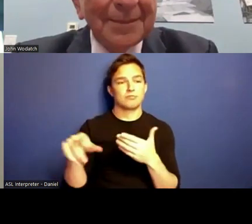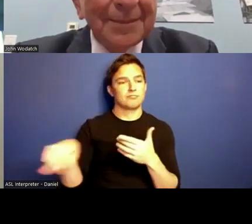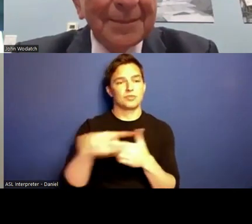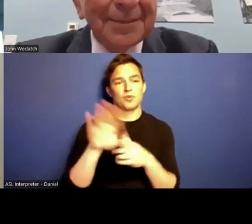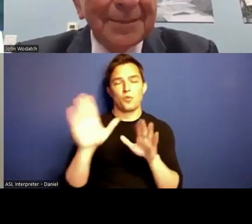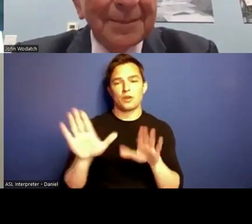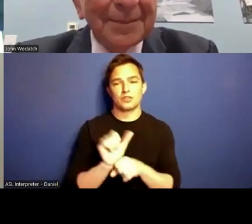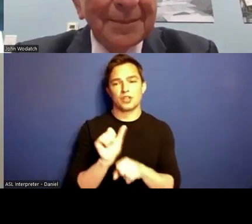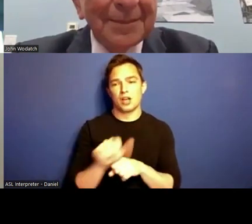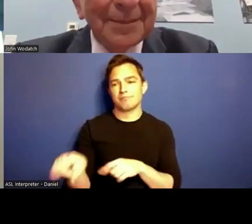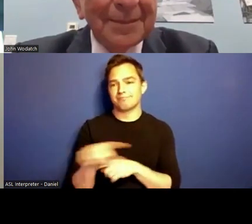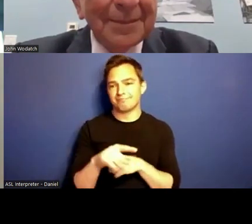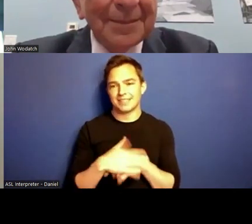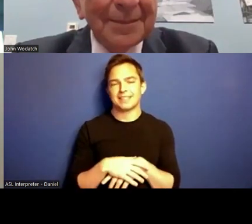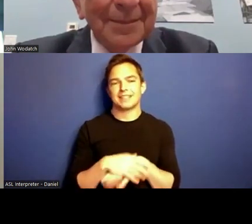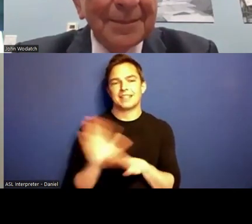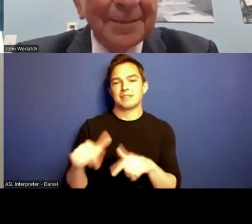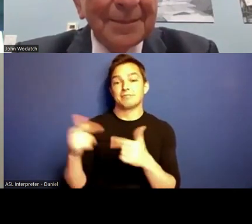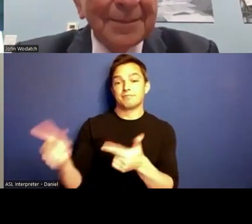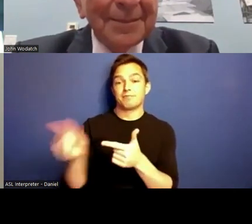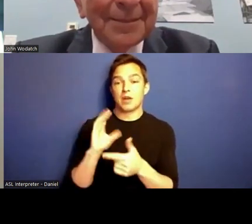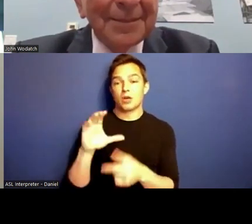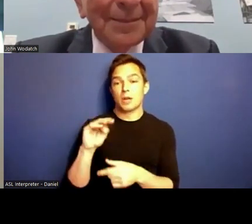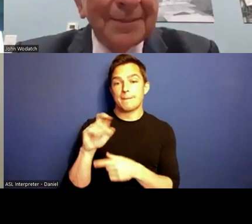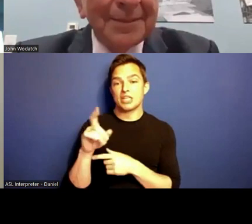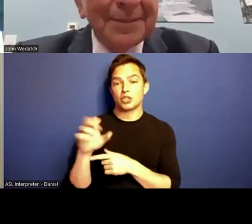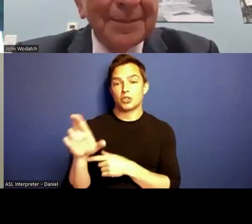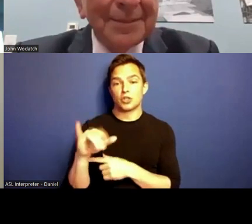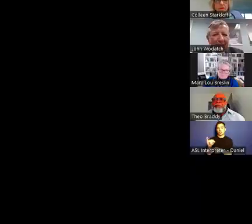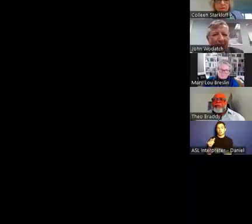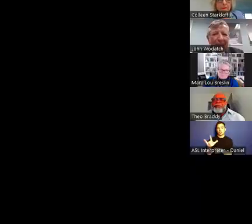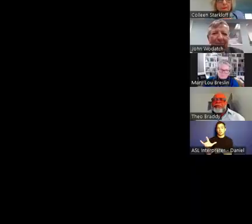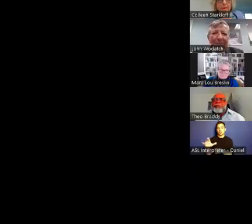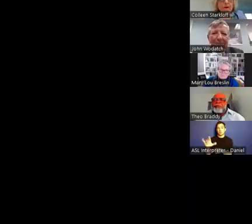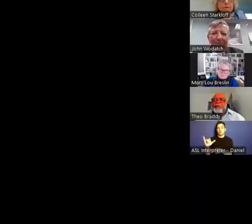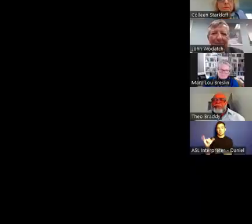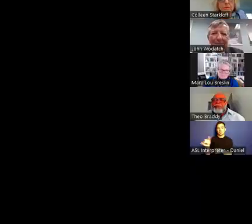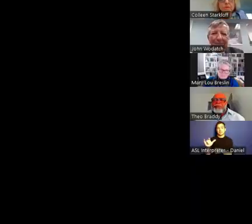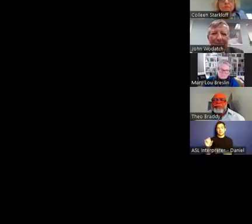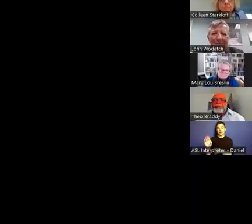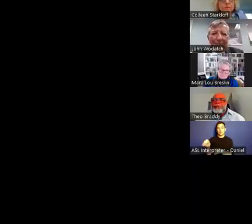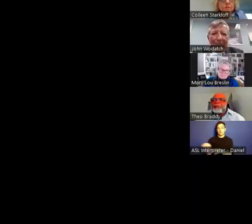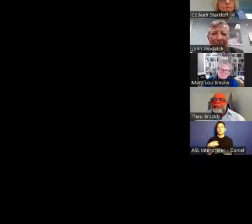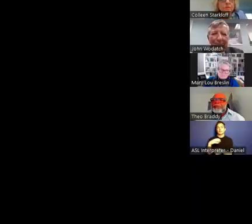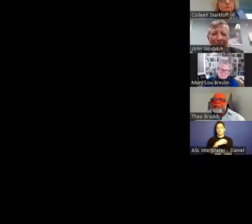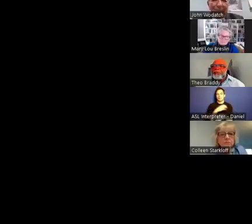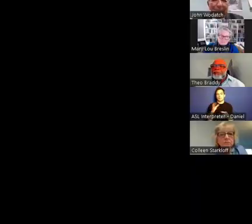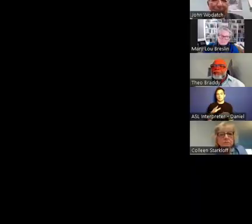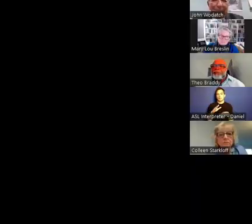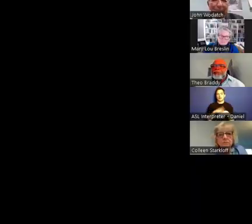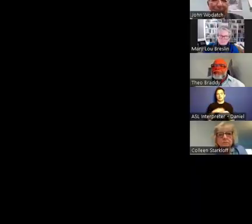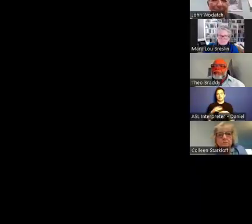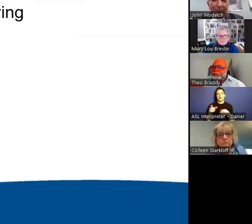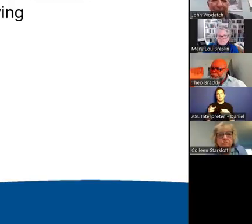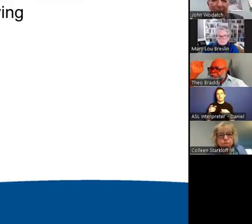job. I'm going to turn over to our commissioner, Jill Jacobs. She's a commissioner of the Administration on